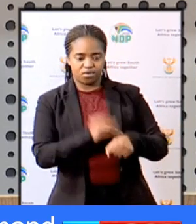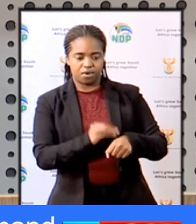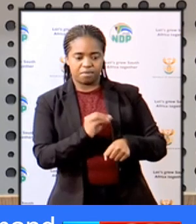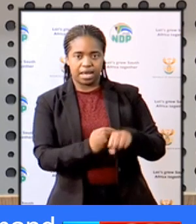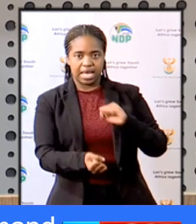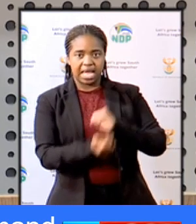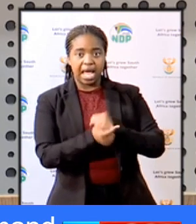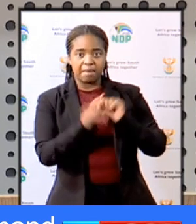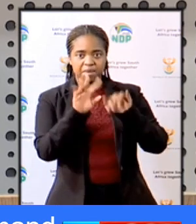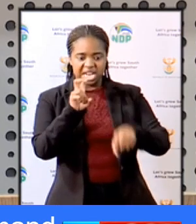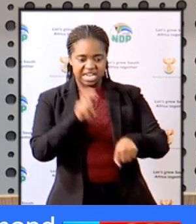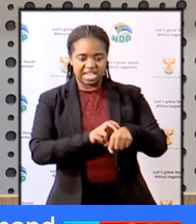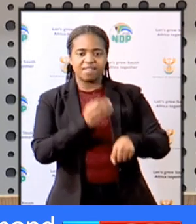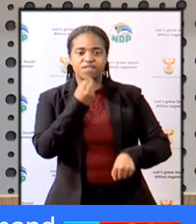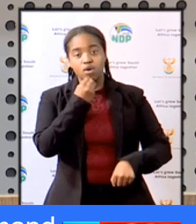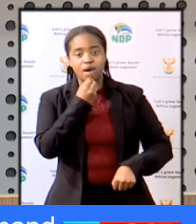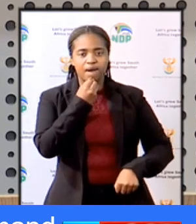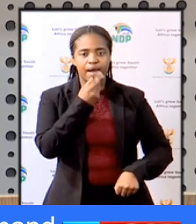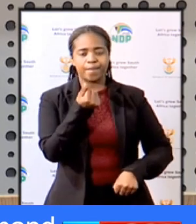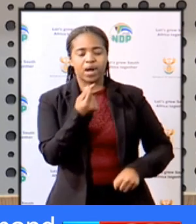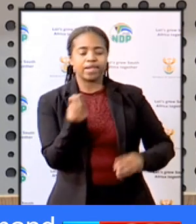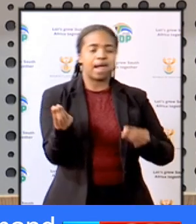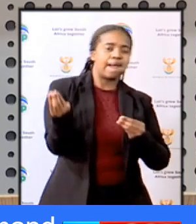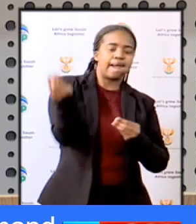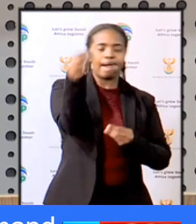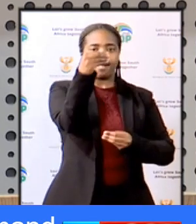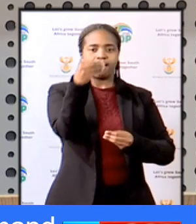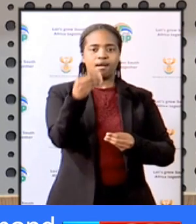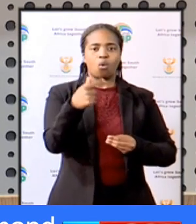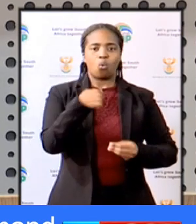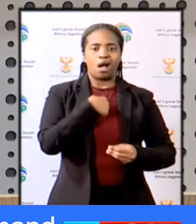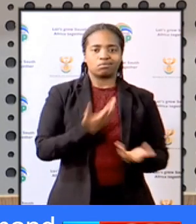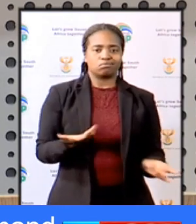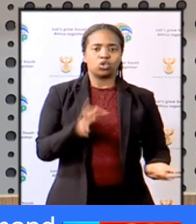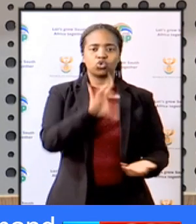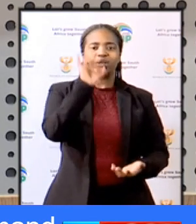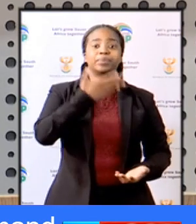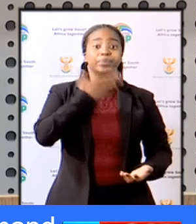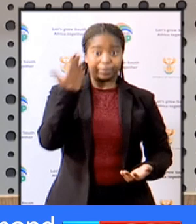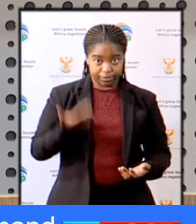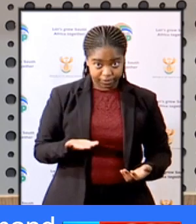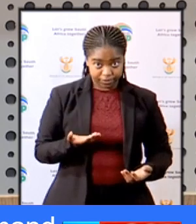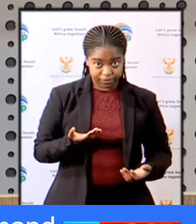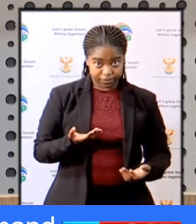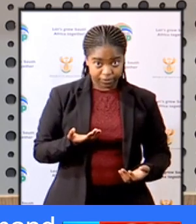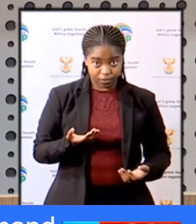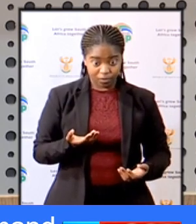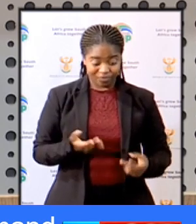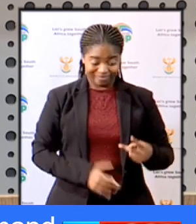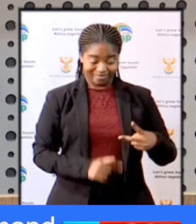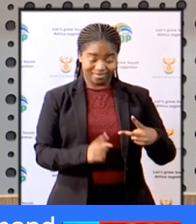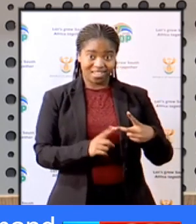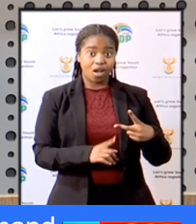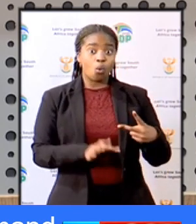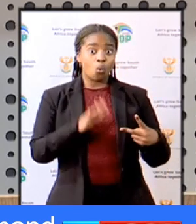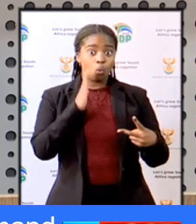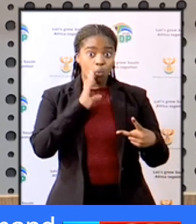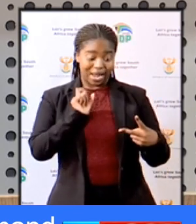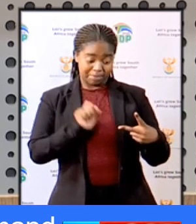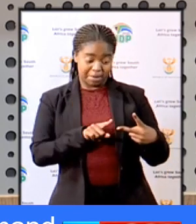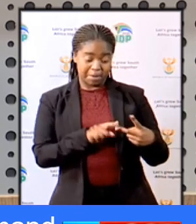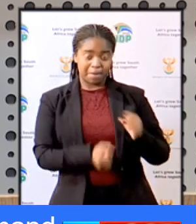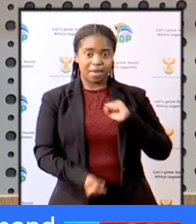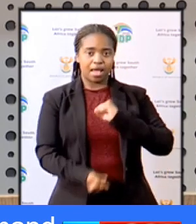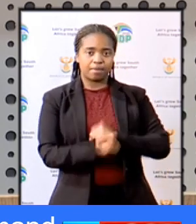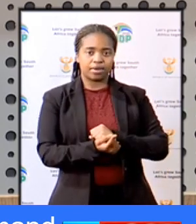people are desperate, let's put up our prices because they don't have any alternative. When that is done, it